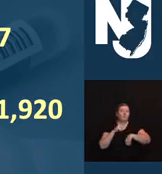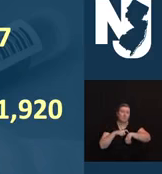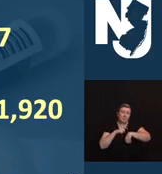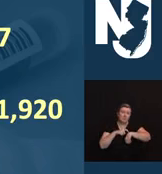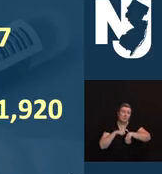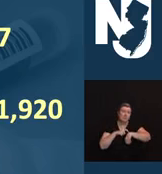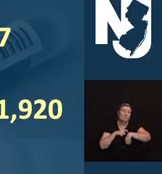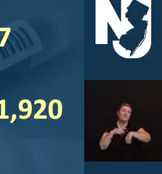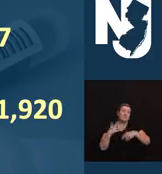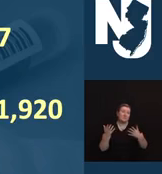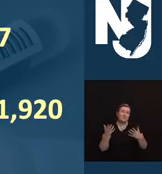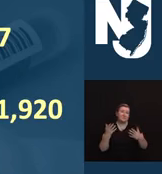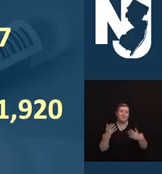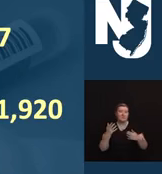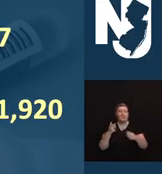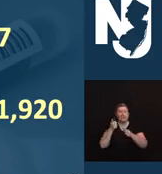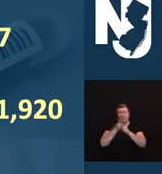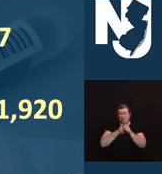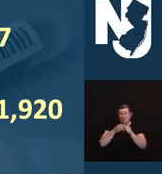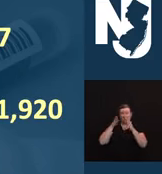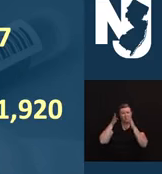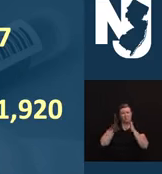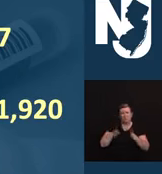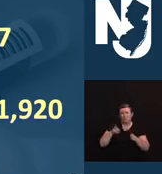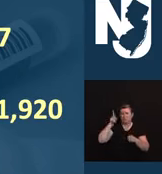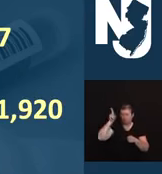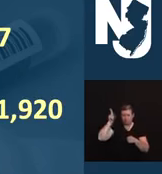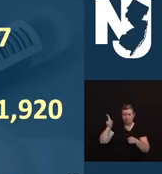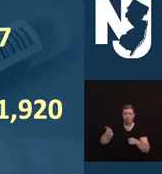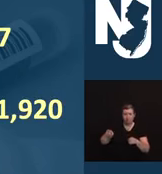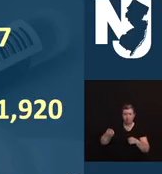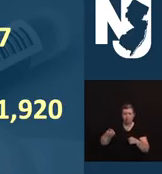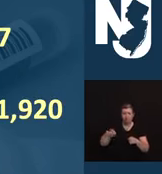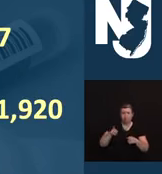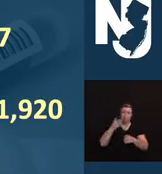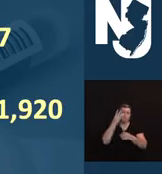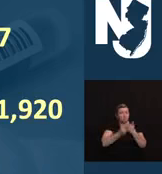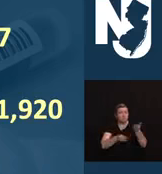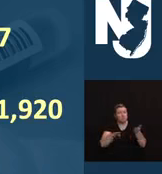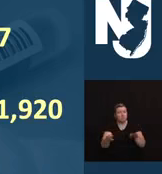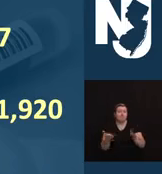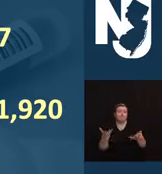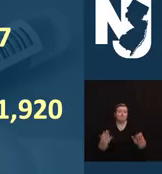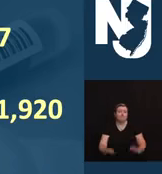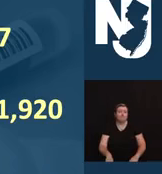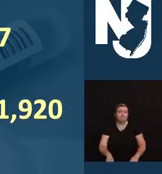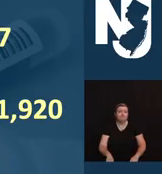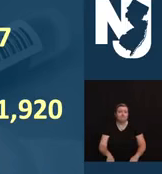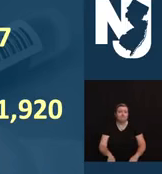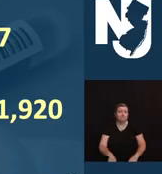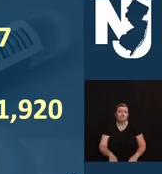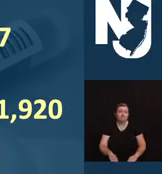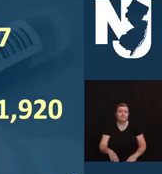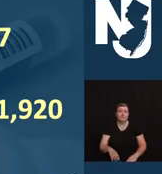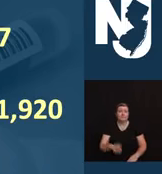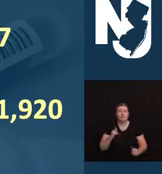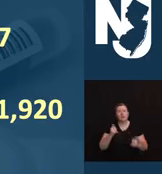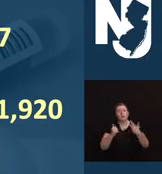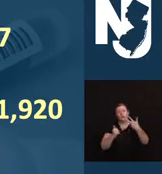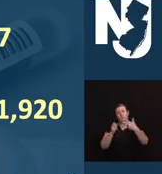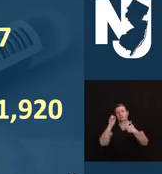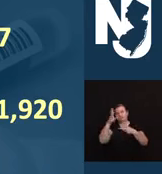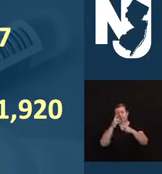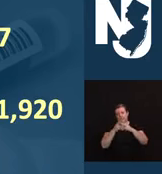one of those persons has left us. Let's remember, as we do every day, a few more of the extraordinary New Jerseyans